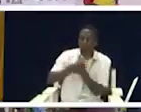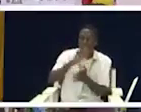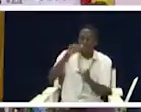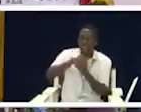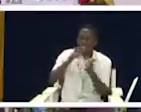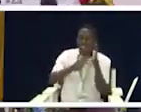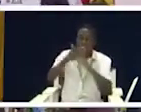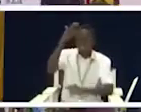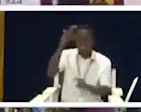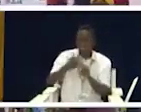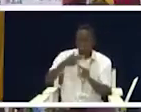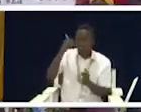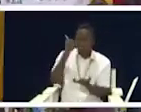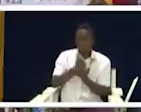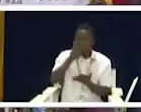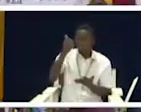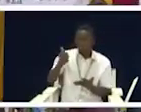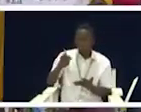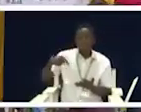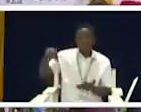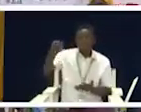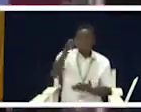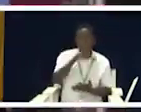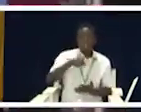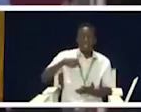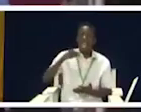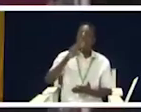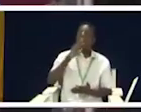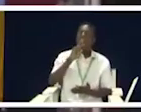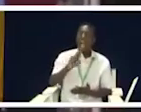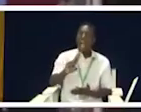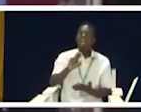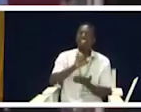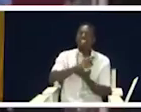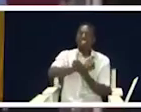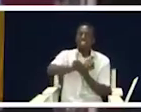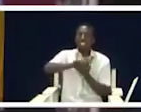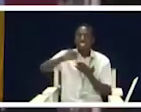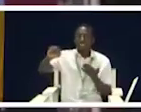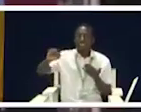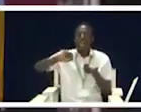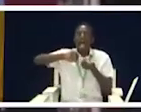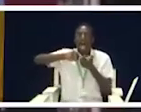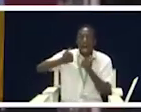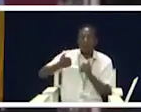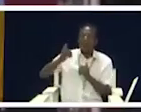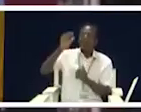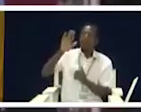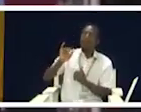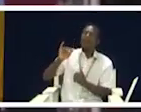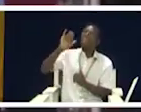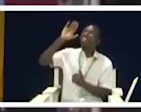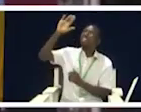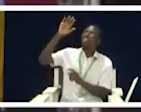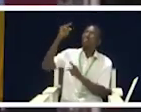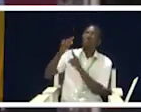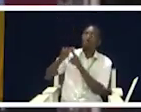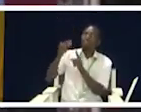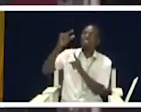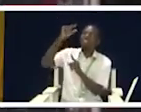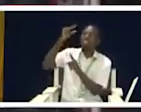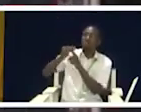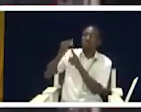We are sanctified. How are we sanctified? By his word. His word is a wonder. John 17 verse